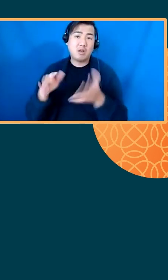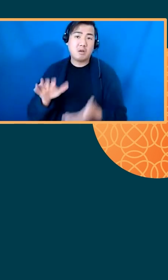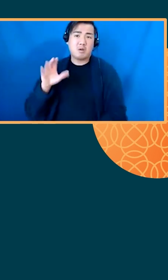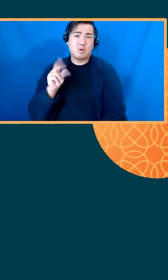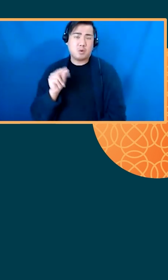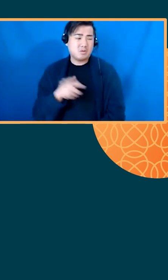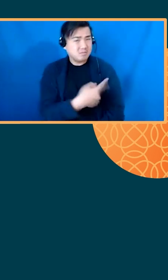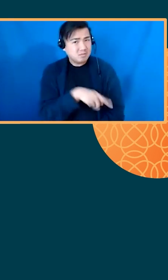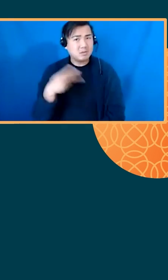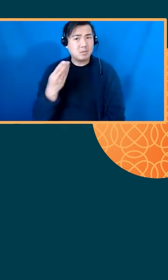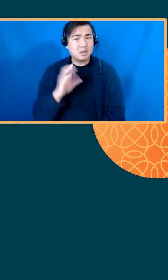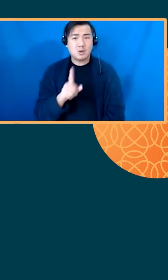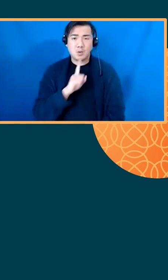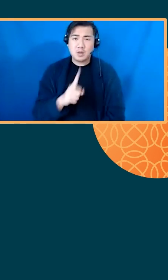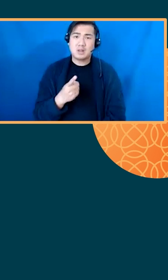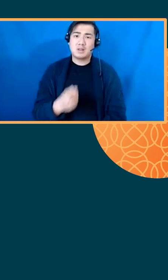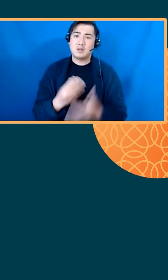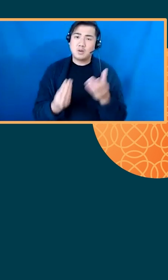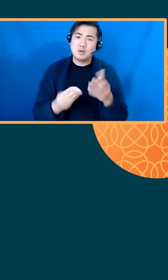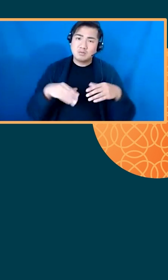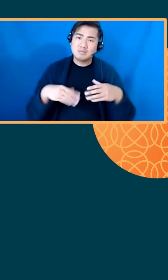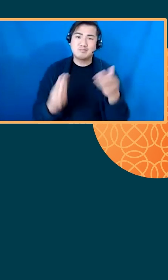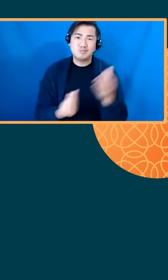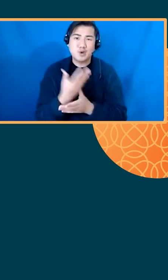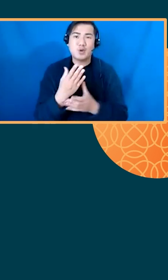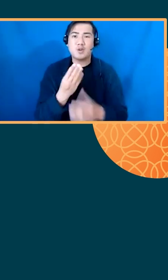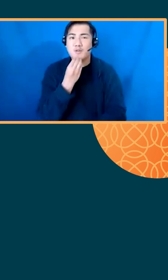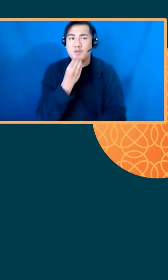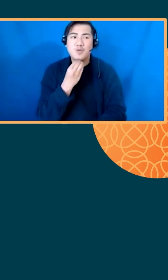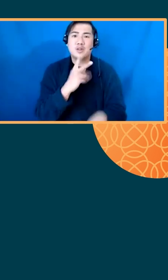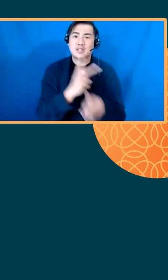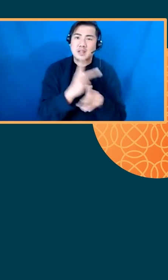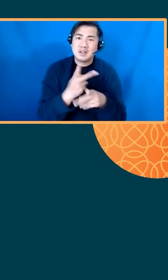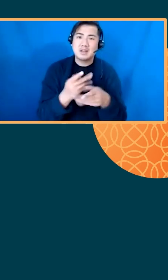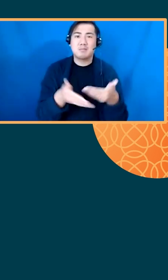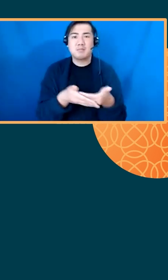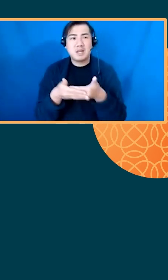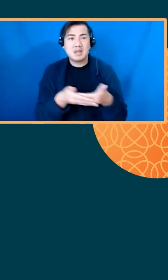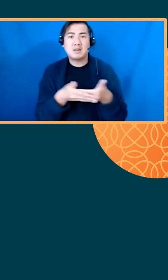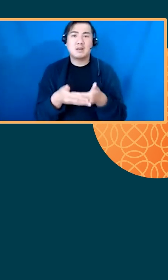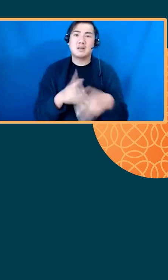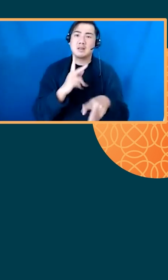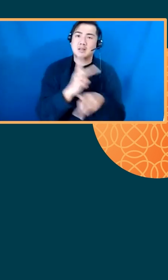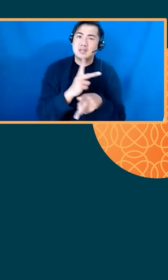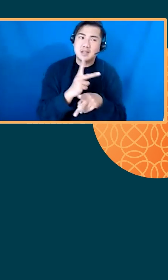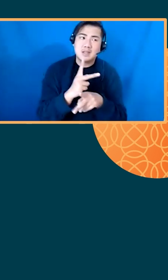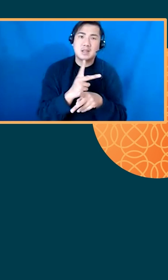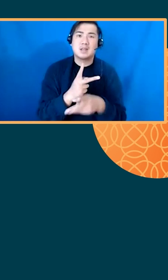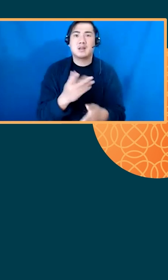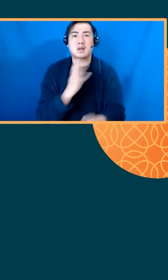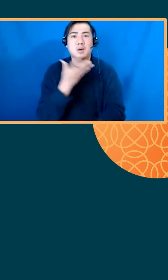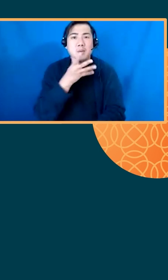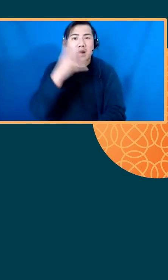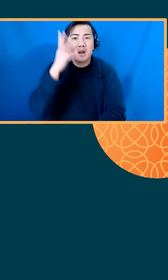They're like taking care of our babies. They're, helping our parents age and transition, hopefully a little bit more gracefully than we would be able